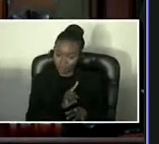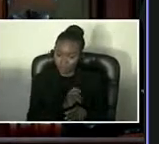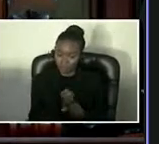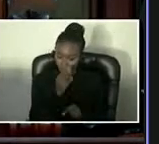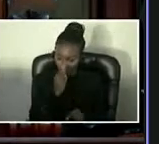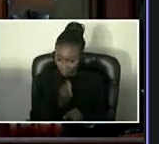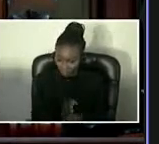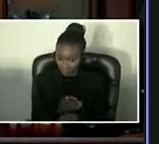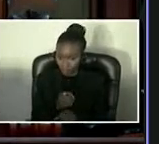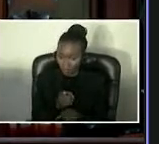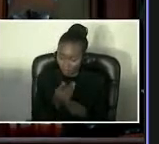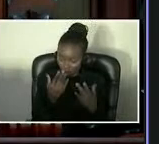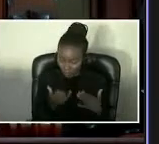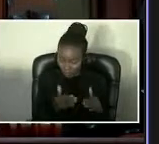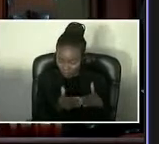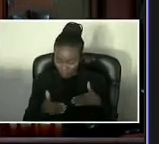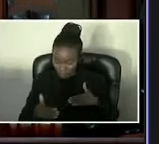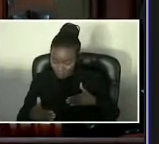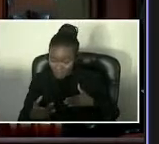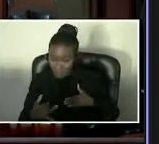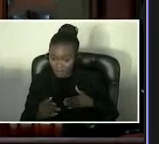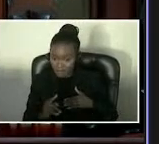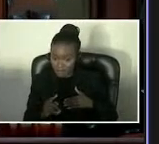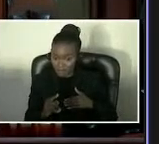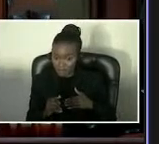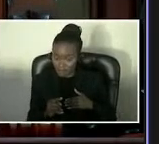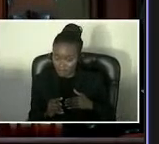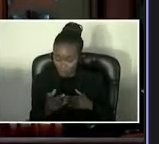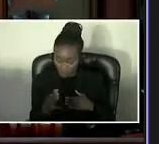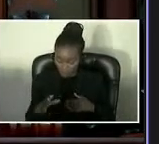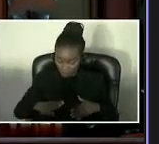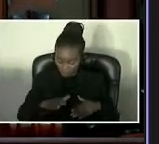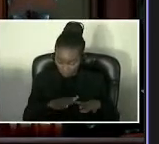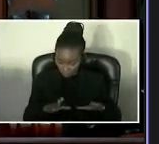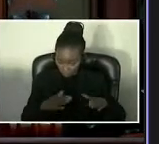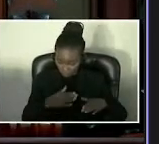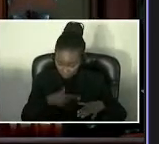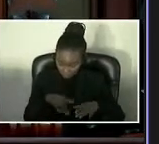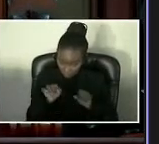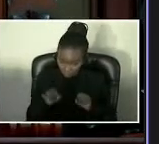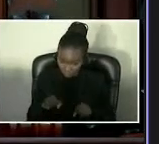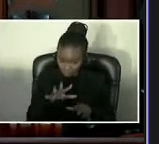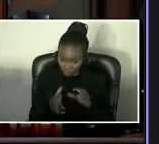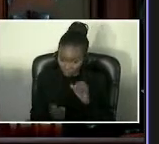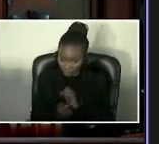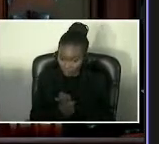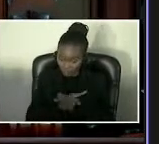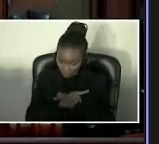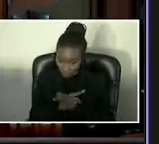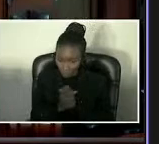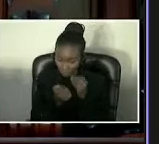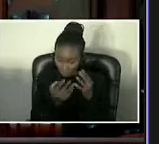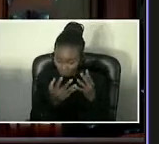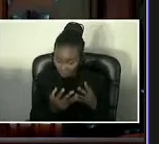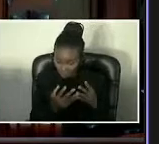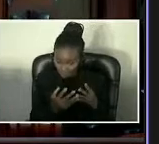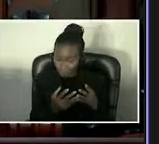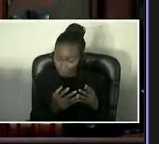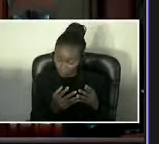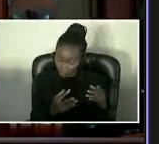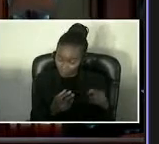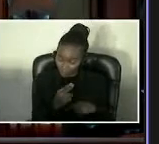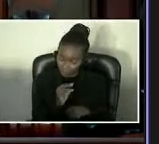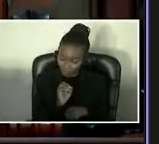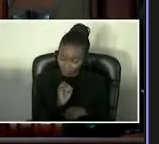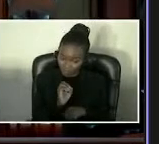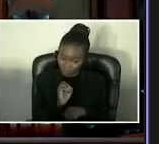position we concluded as the committee as far as the shortage of the budget is concerned in the current financial